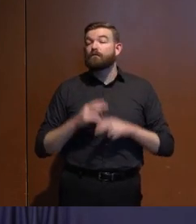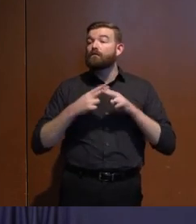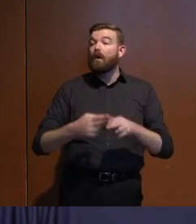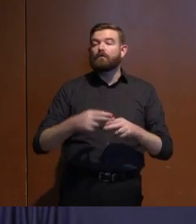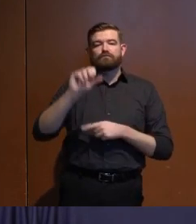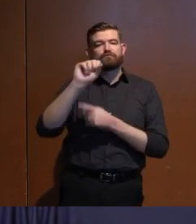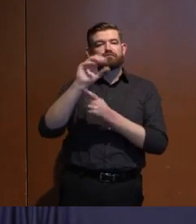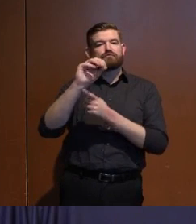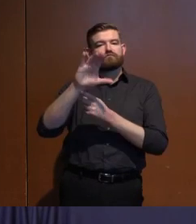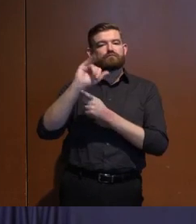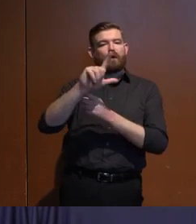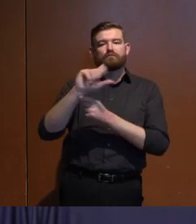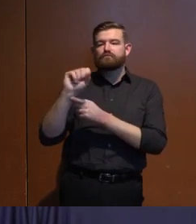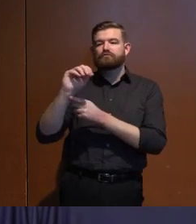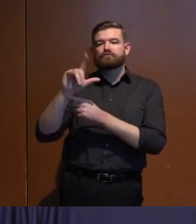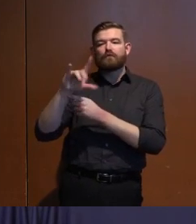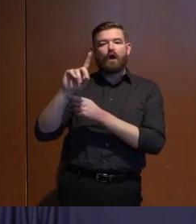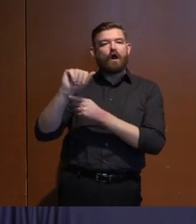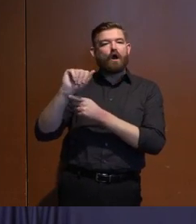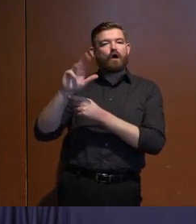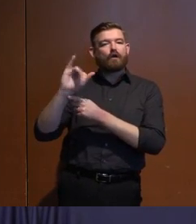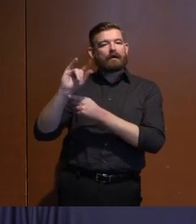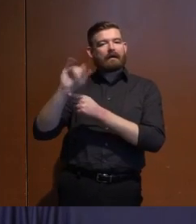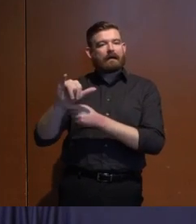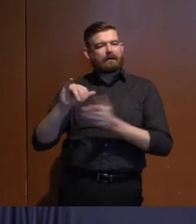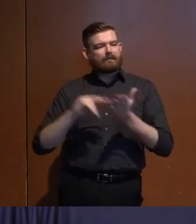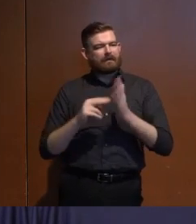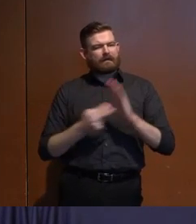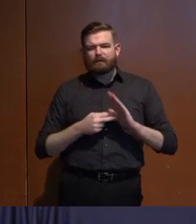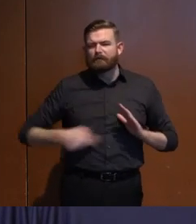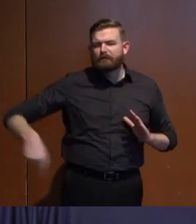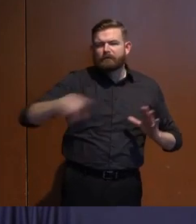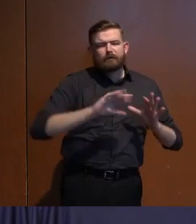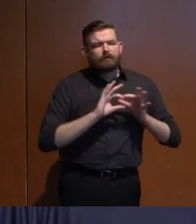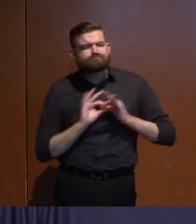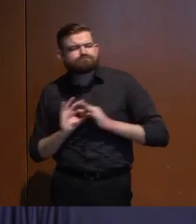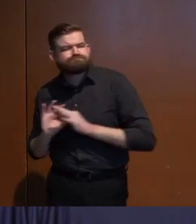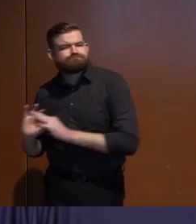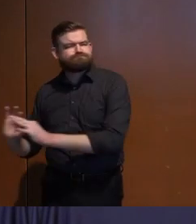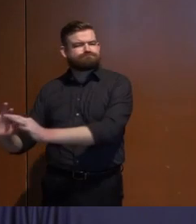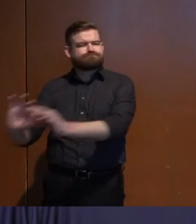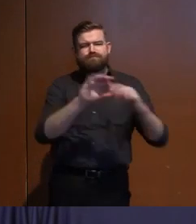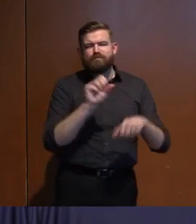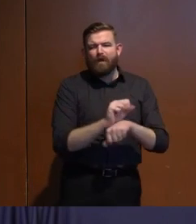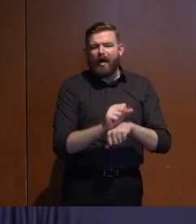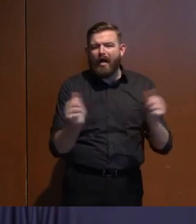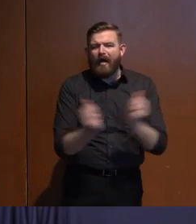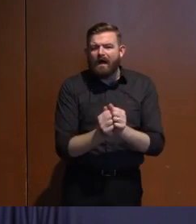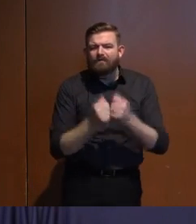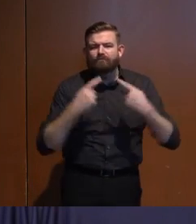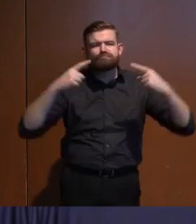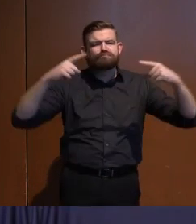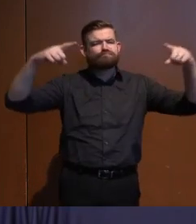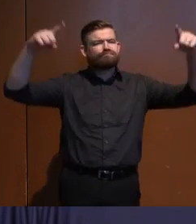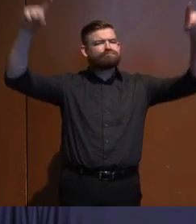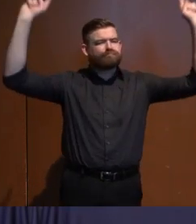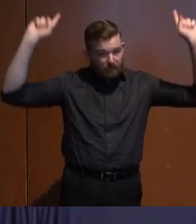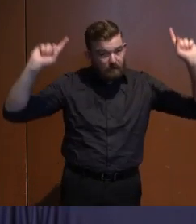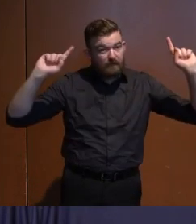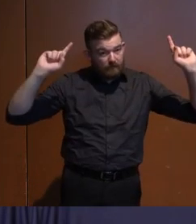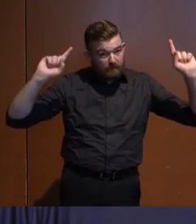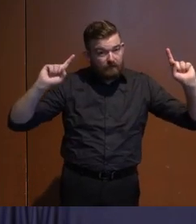just your social distancing, but your social solidarity. Do it for yourself, for your immediate family, for your friends, and